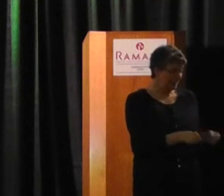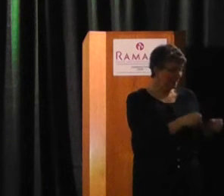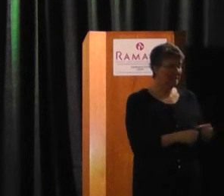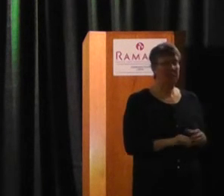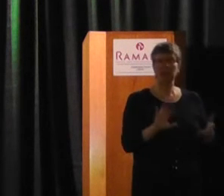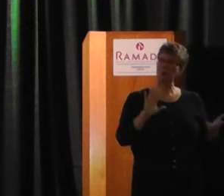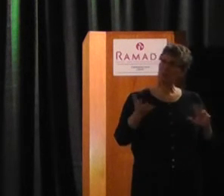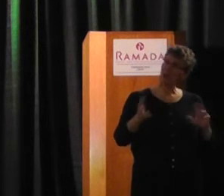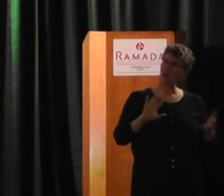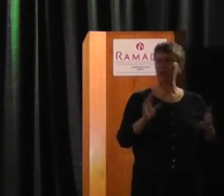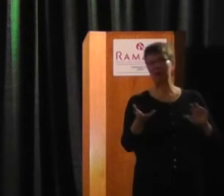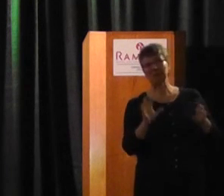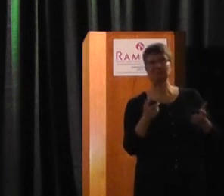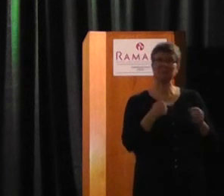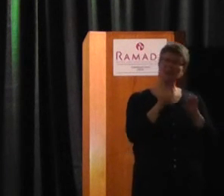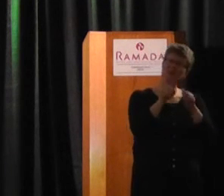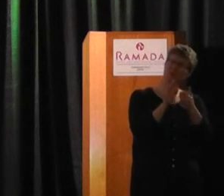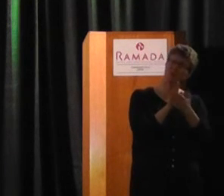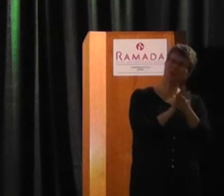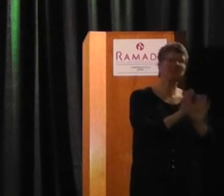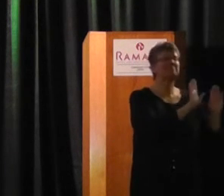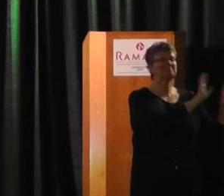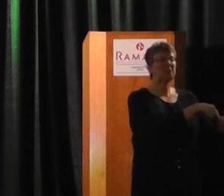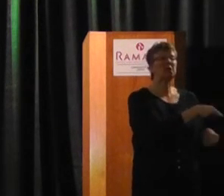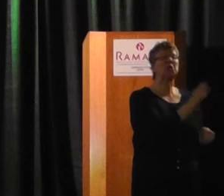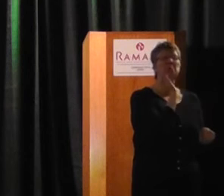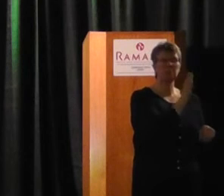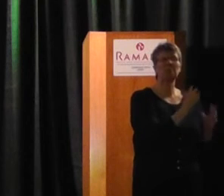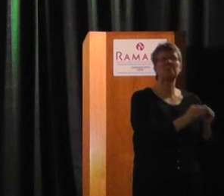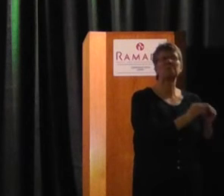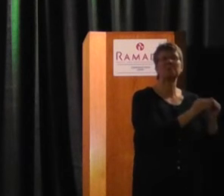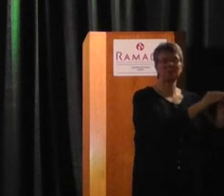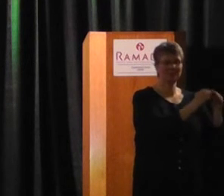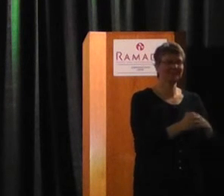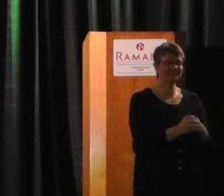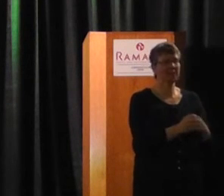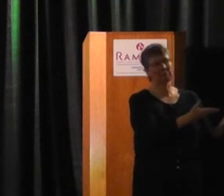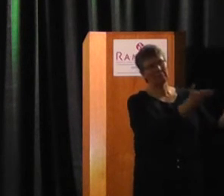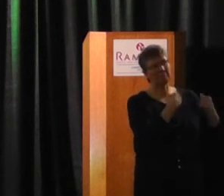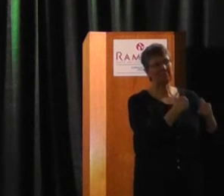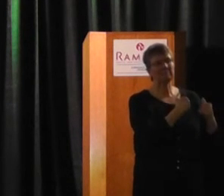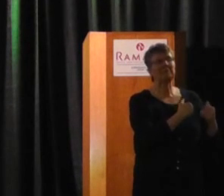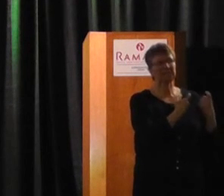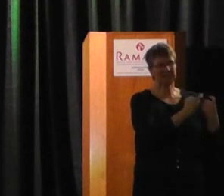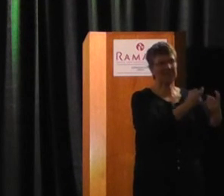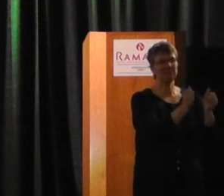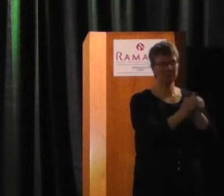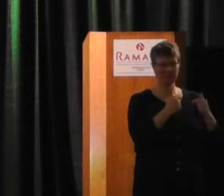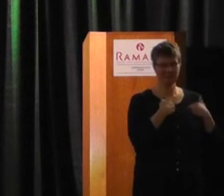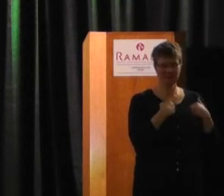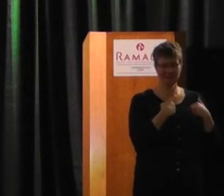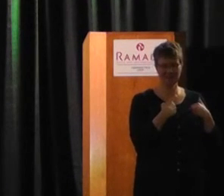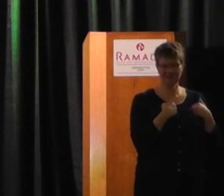well, you know, when I was in the school, and I said, don't worry, you will. And really, he had been skiing with me a lot. But I have to say, I